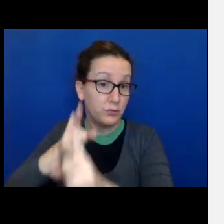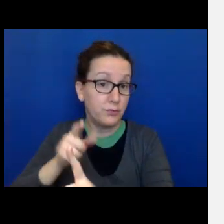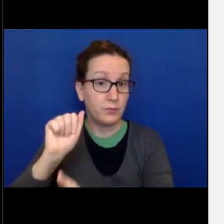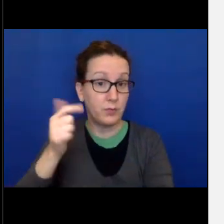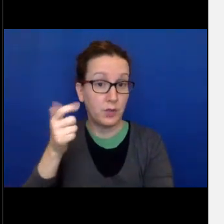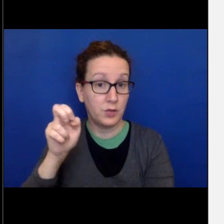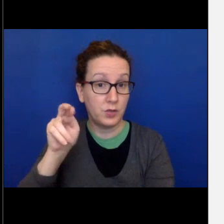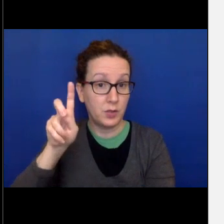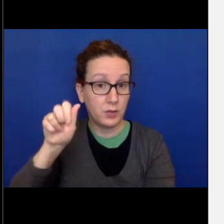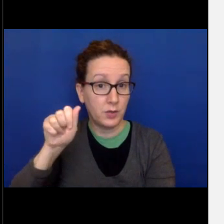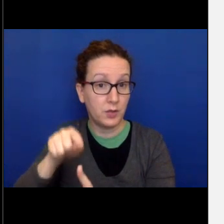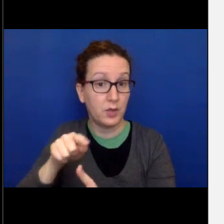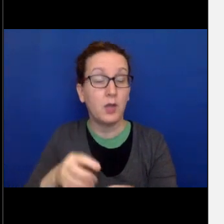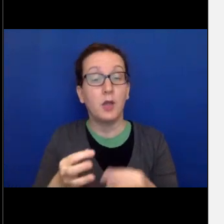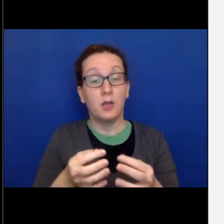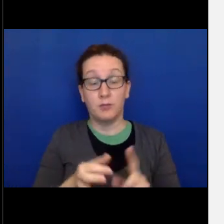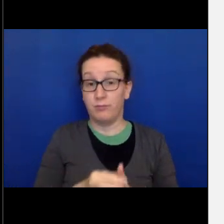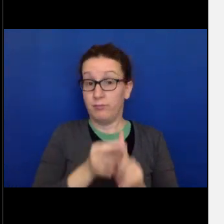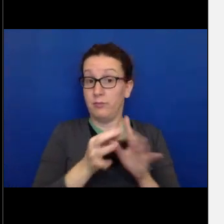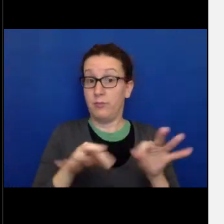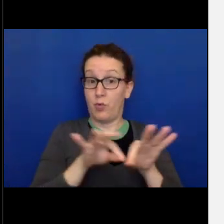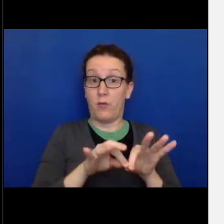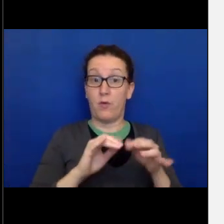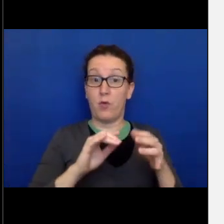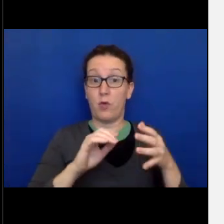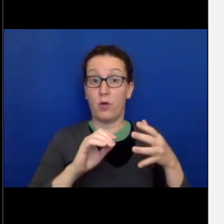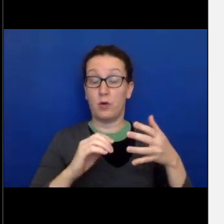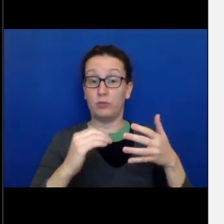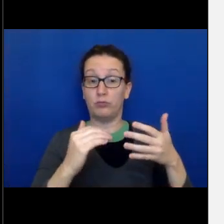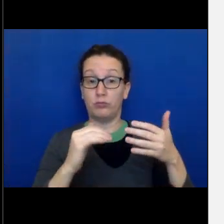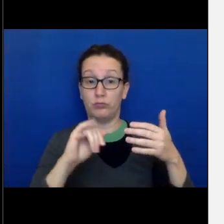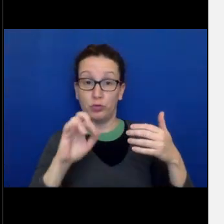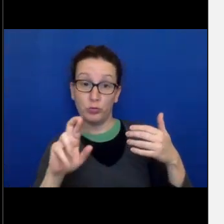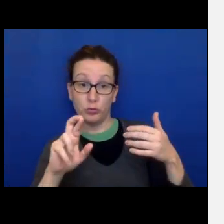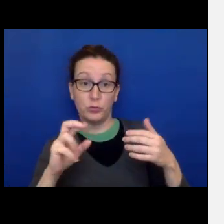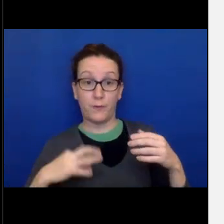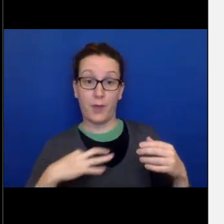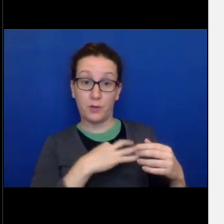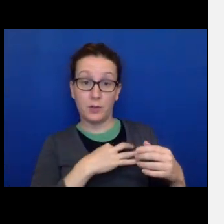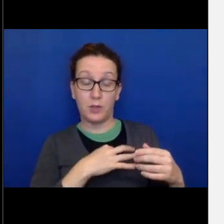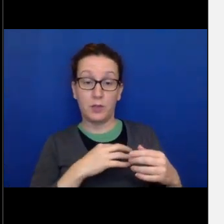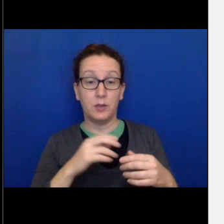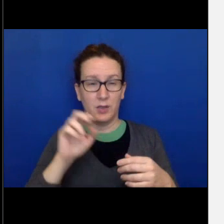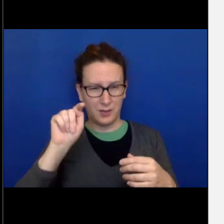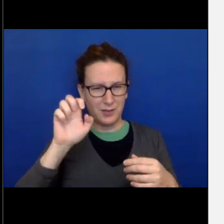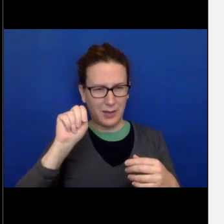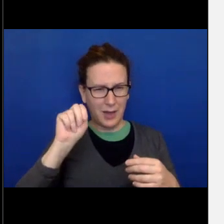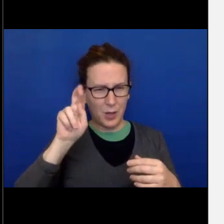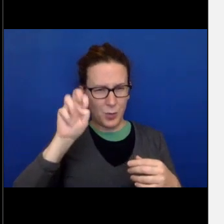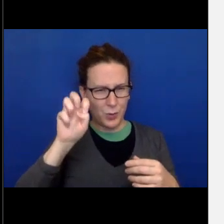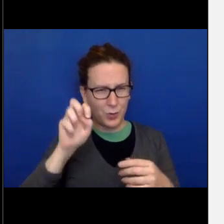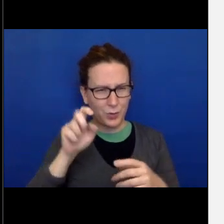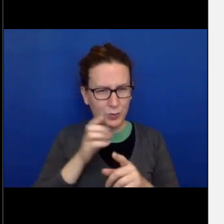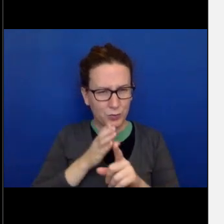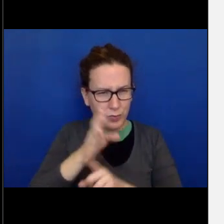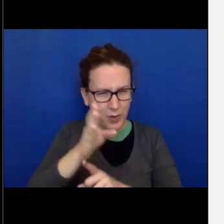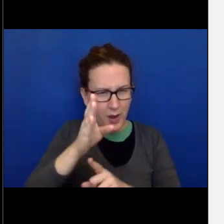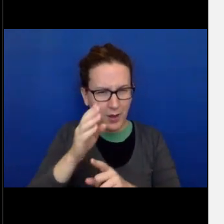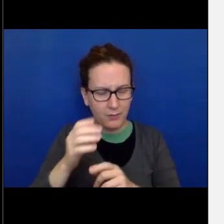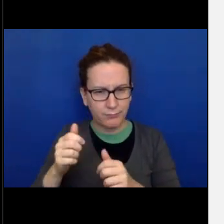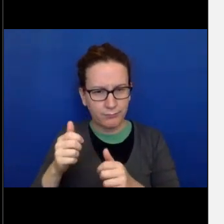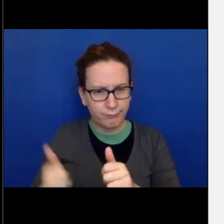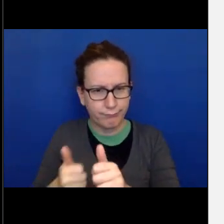for junior faculty who are on the tenure track line. You really want to be considerate of the ways in which